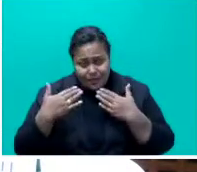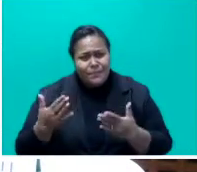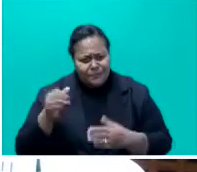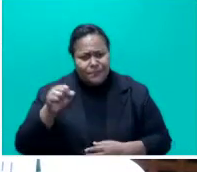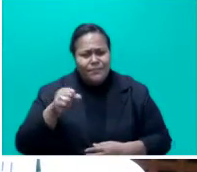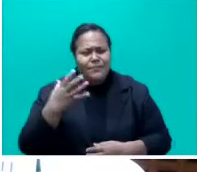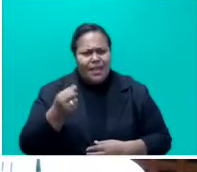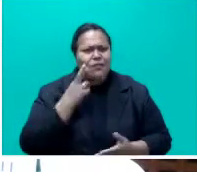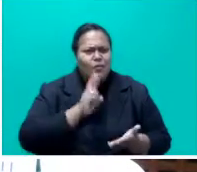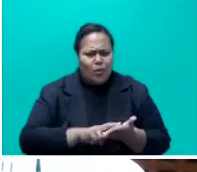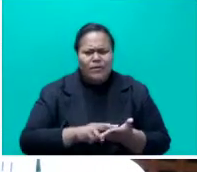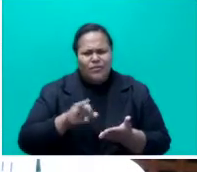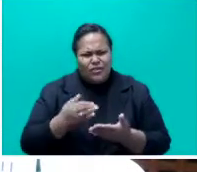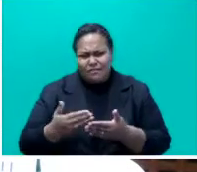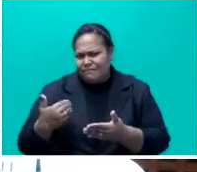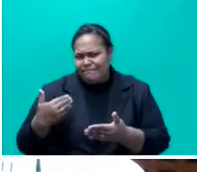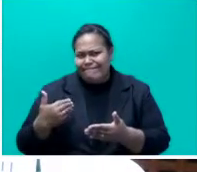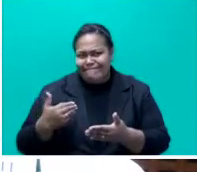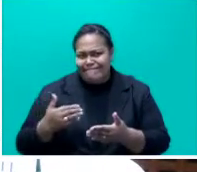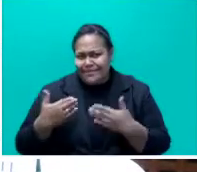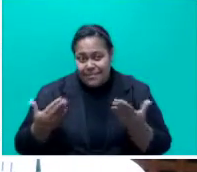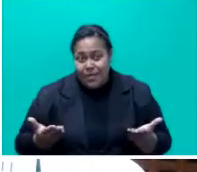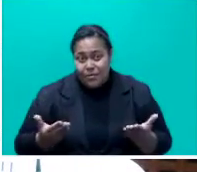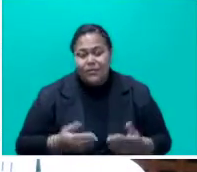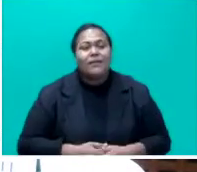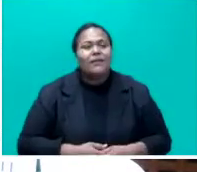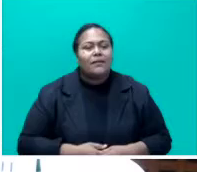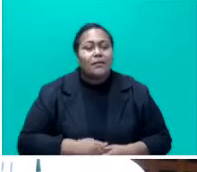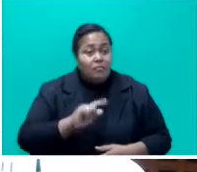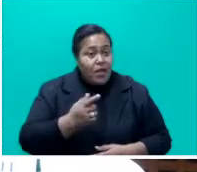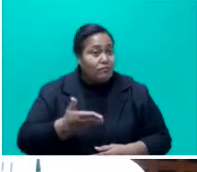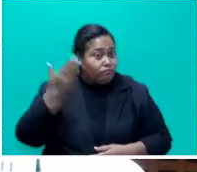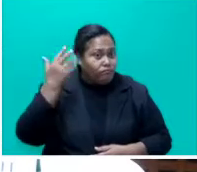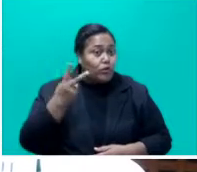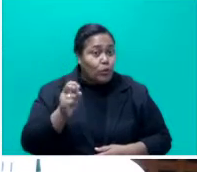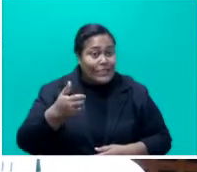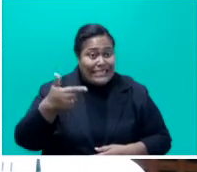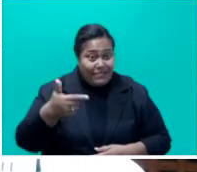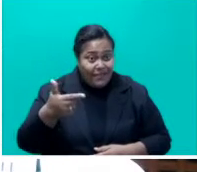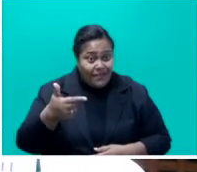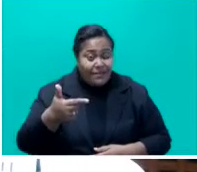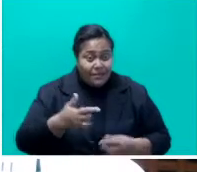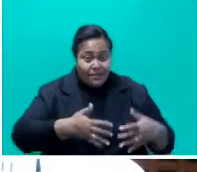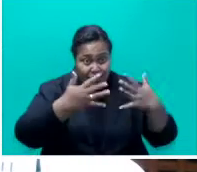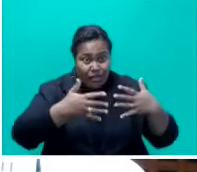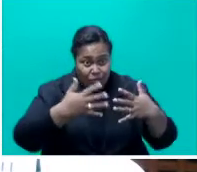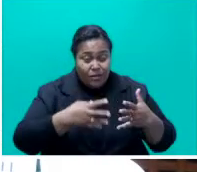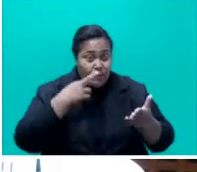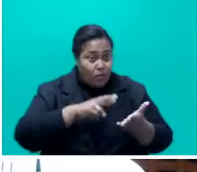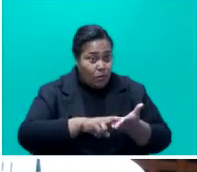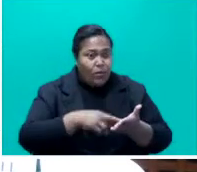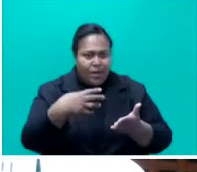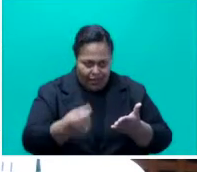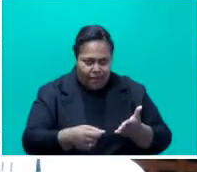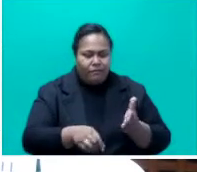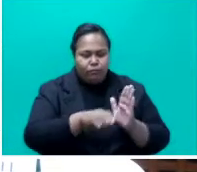reports made recently, but again highlighting key areas, Mr.